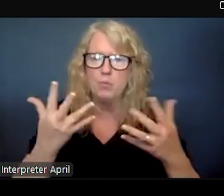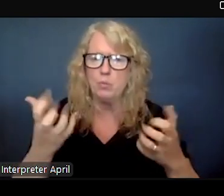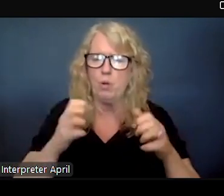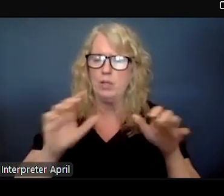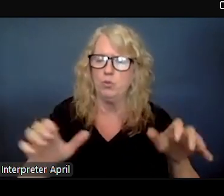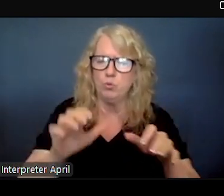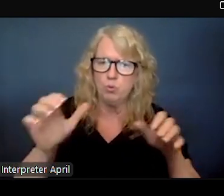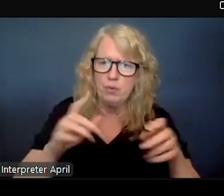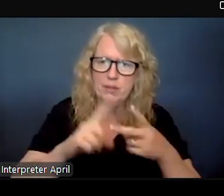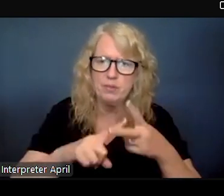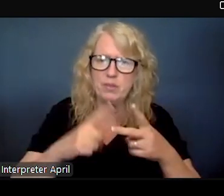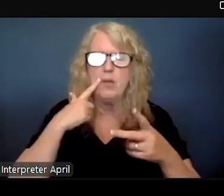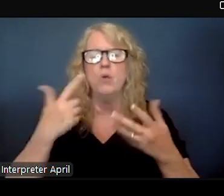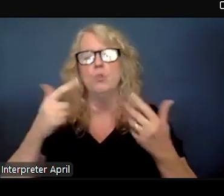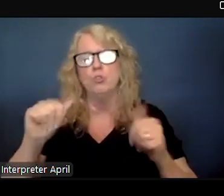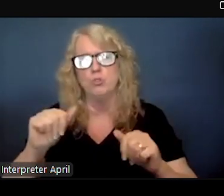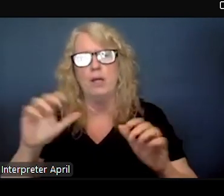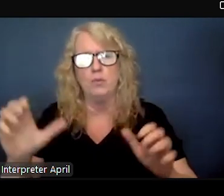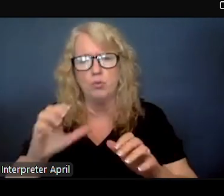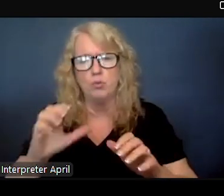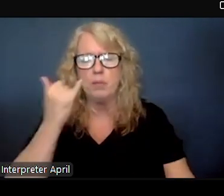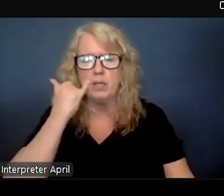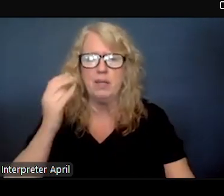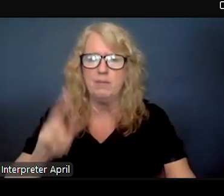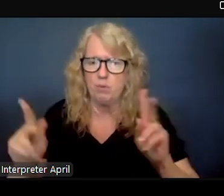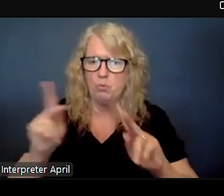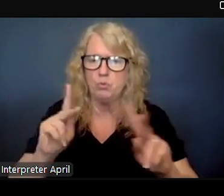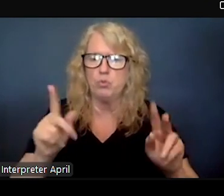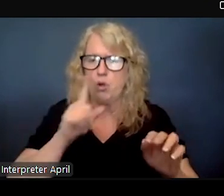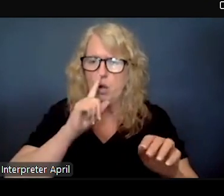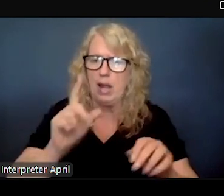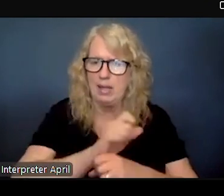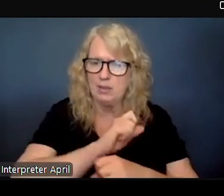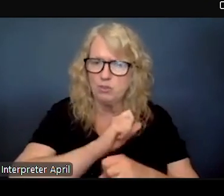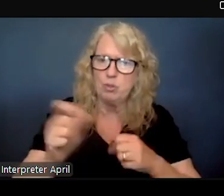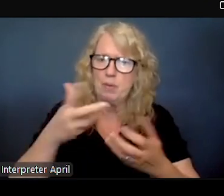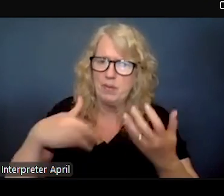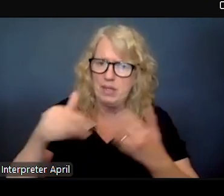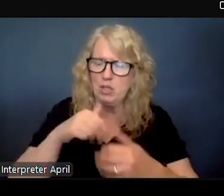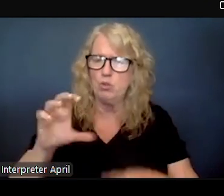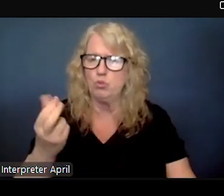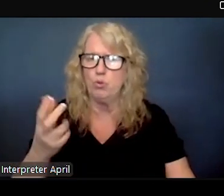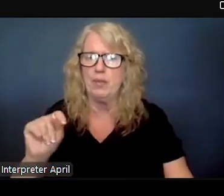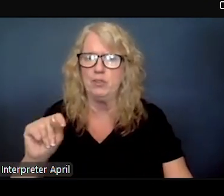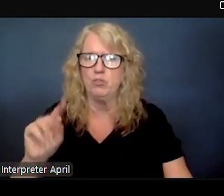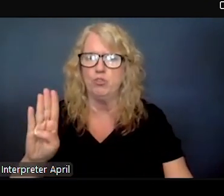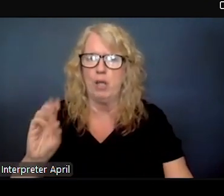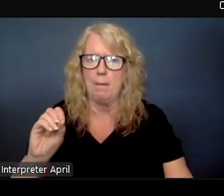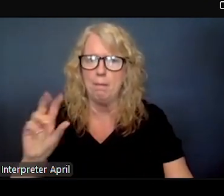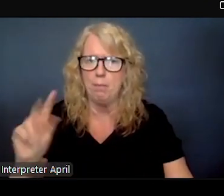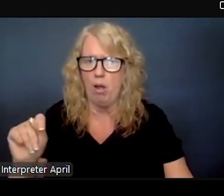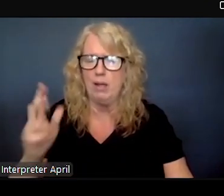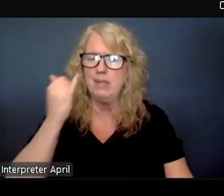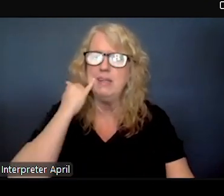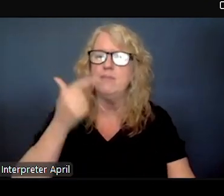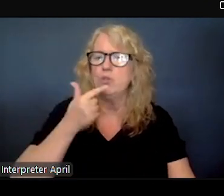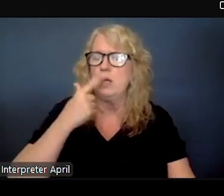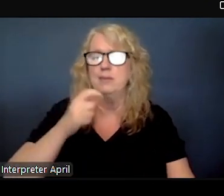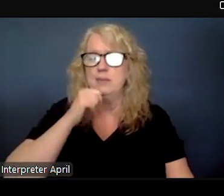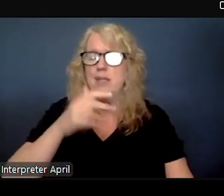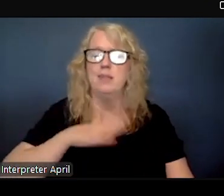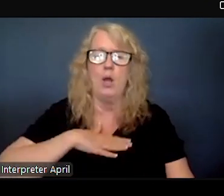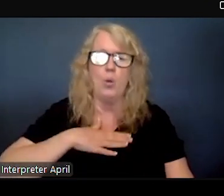we are trying to do this if folks are actually interacting with the chatbot, that they don't actually say they're not willing